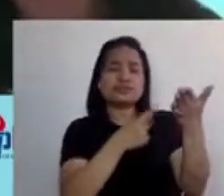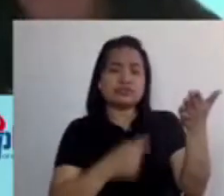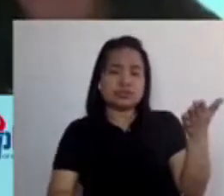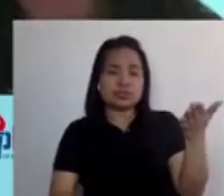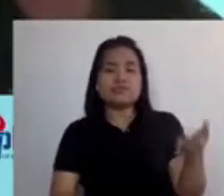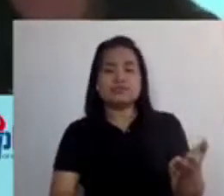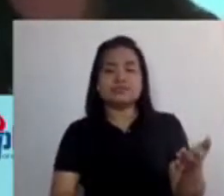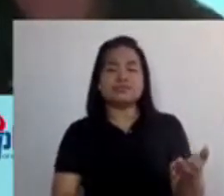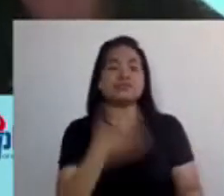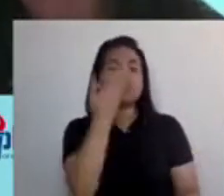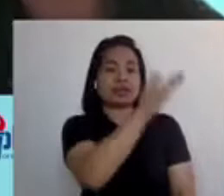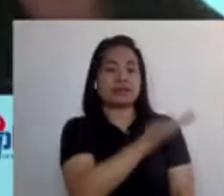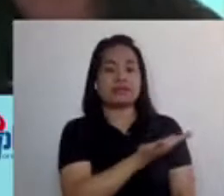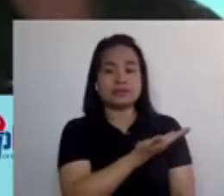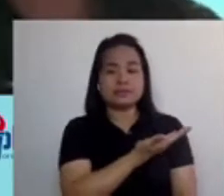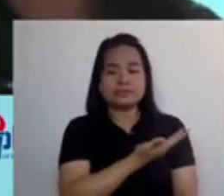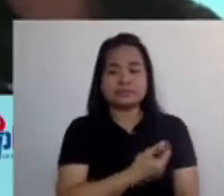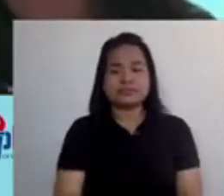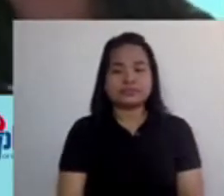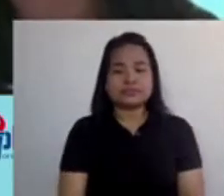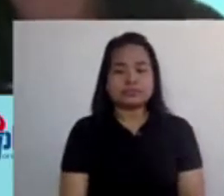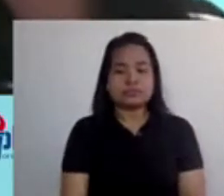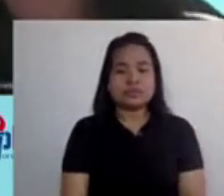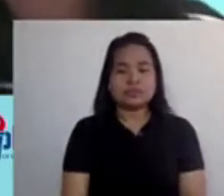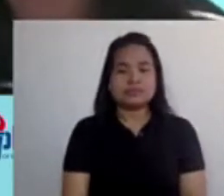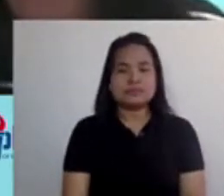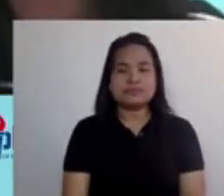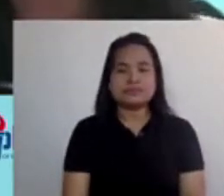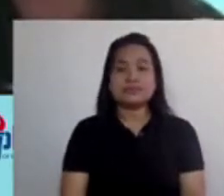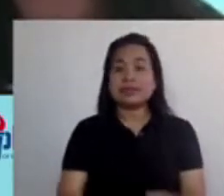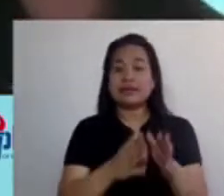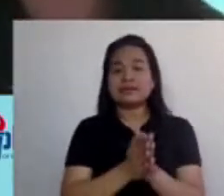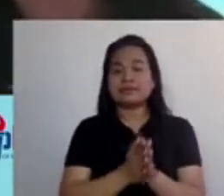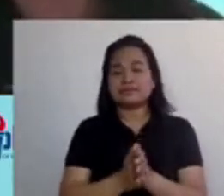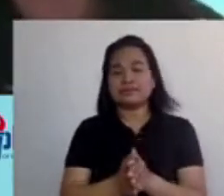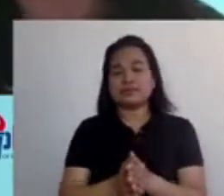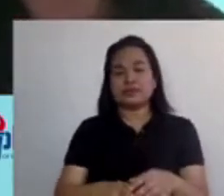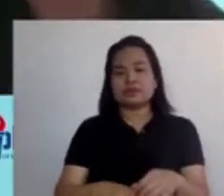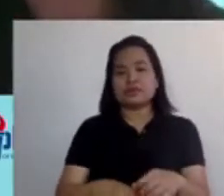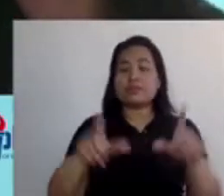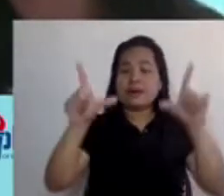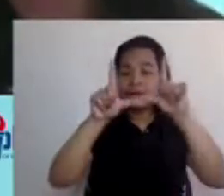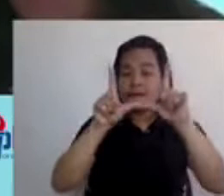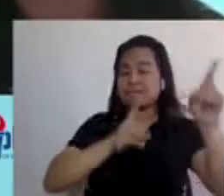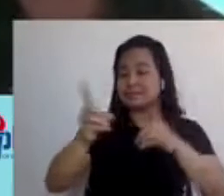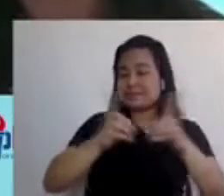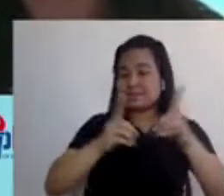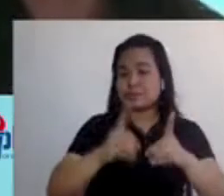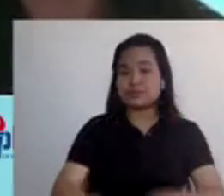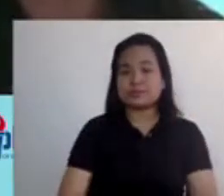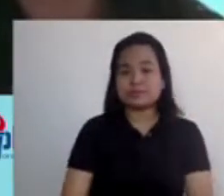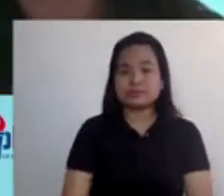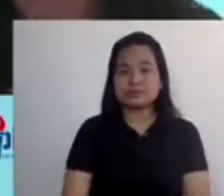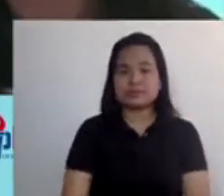the various levels, their labels, and their level description. So for a Master Teacher, it says there that for you